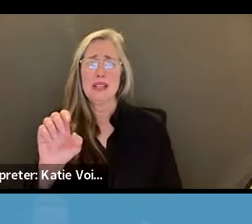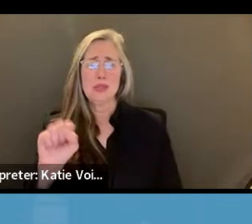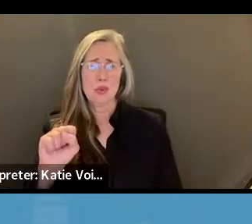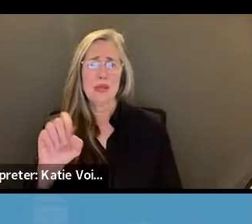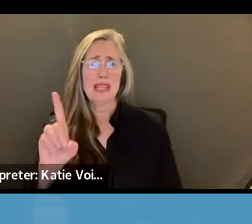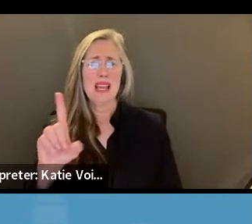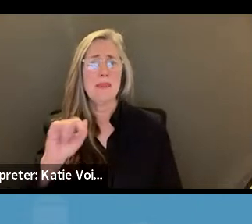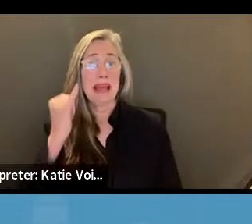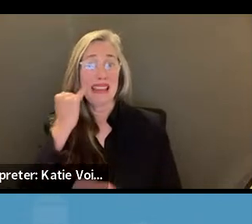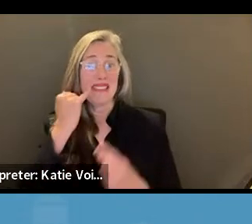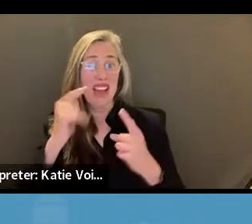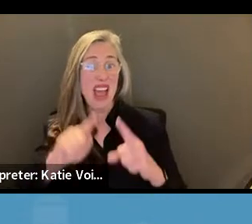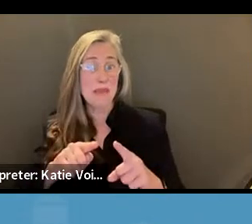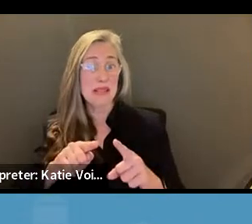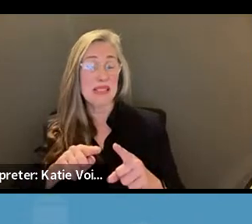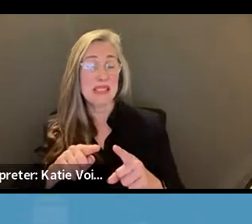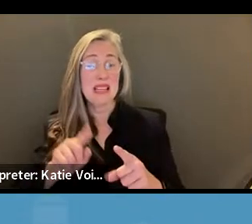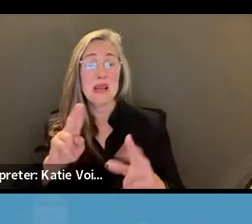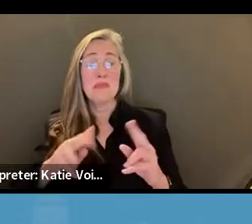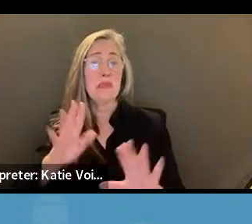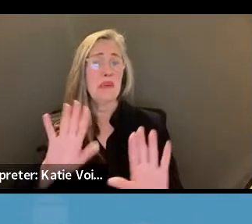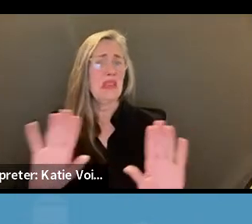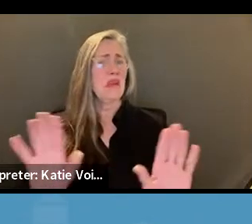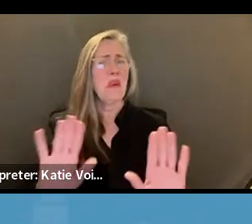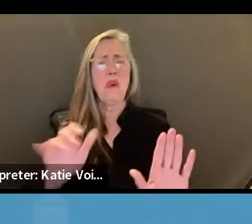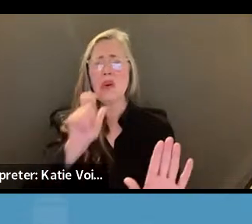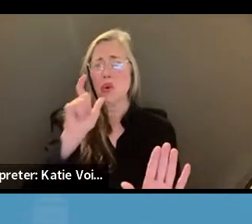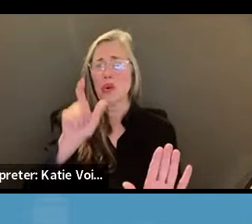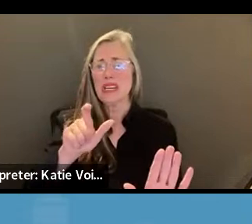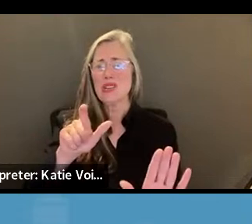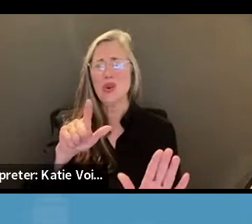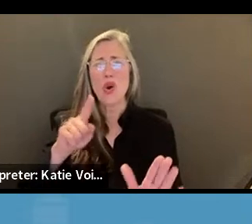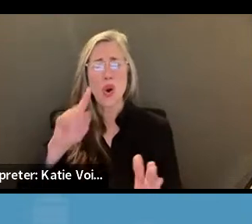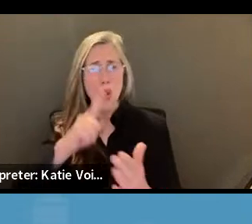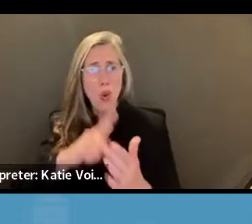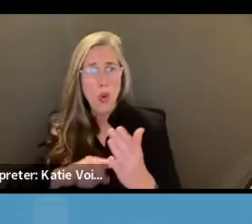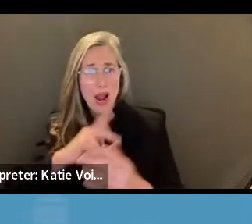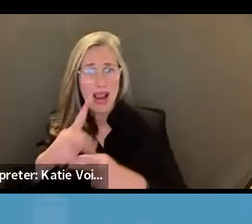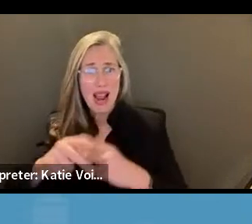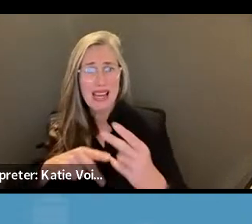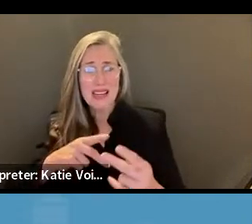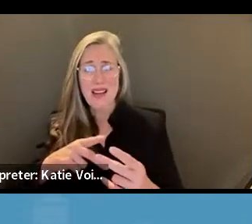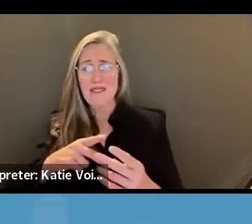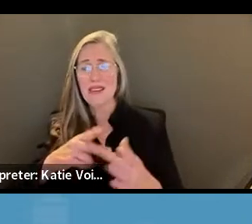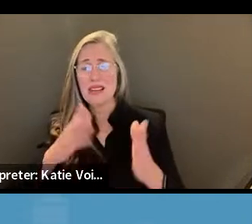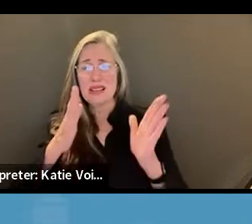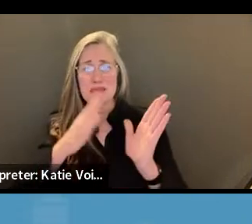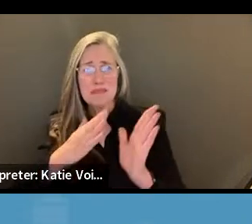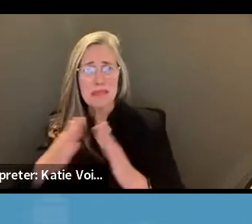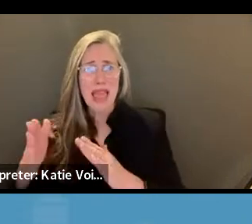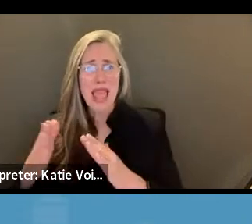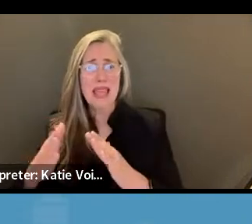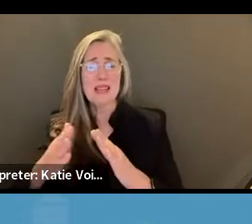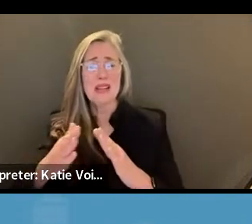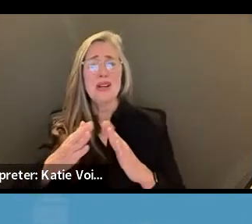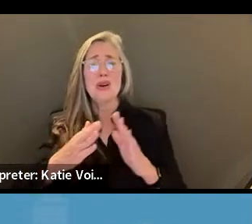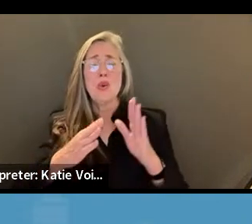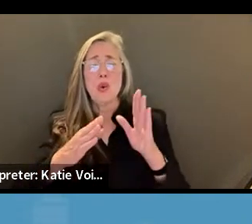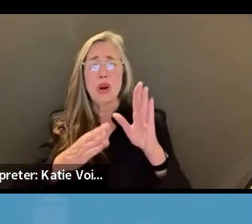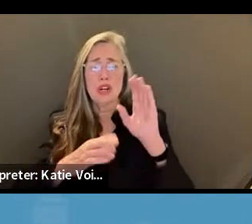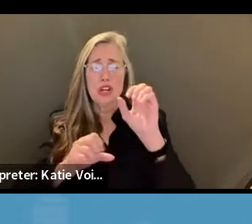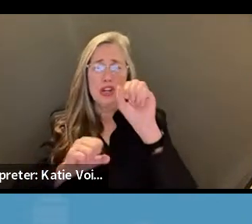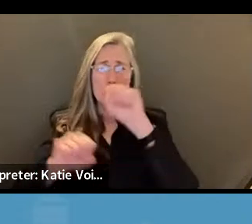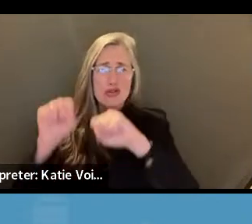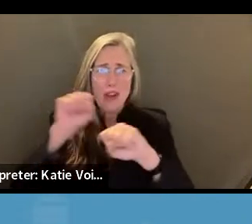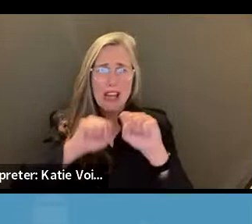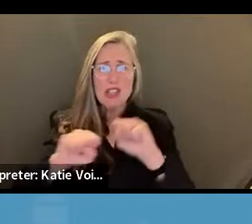approaches are we going to take? Because we need to be prepared for that. And I think you're right. In our end goal is getting to a place where we